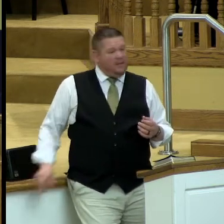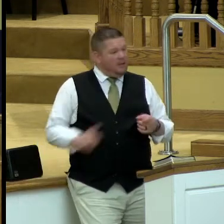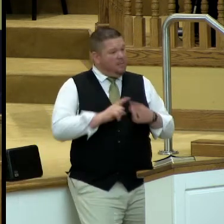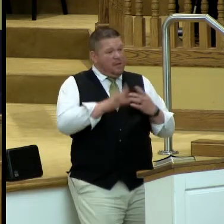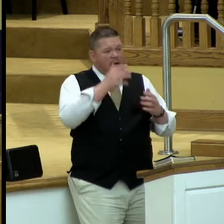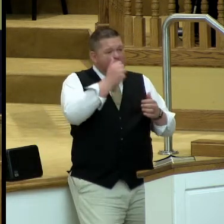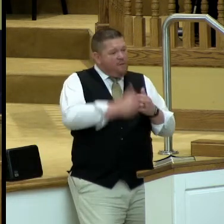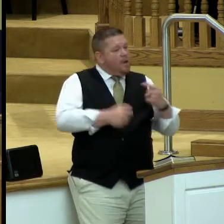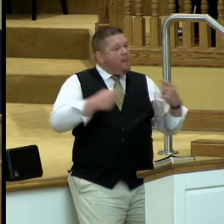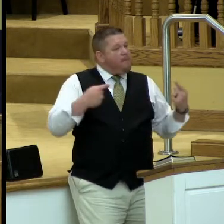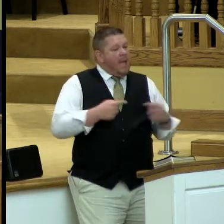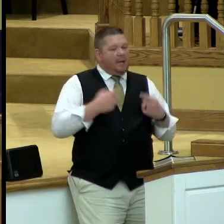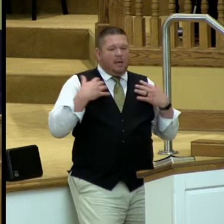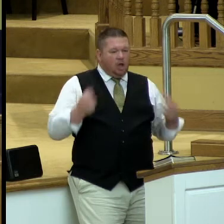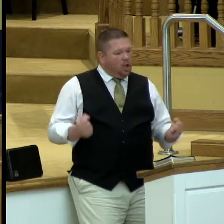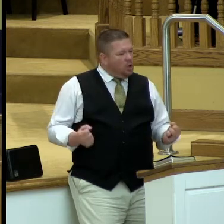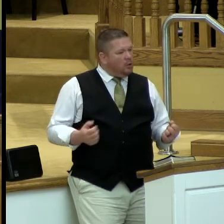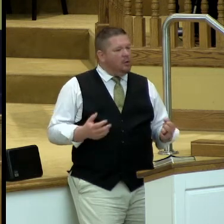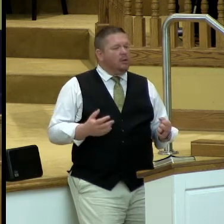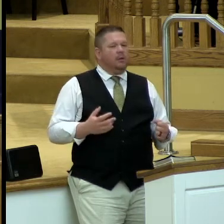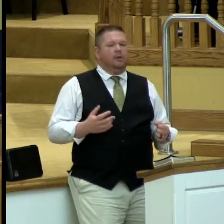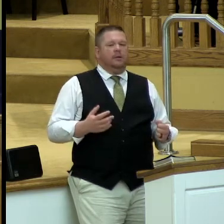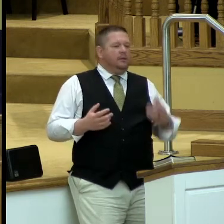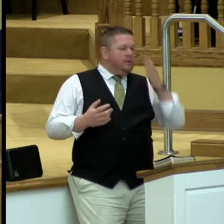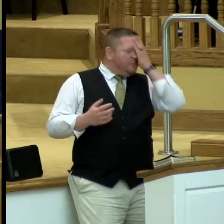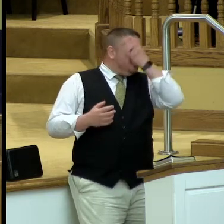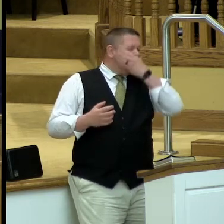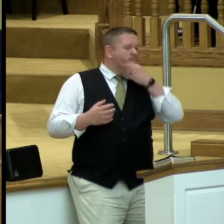But other than that, like, every pain gets healed,